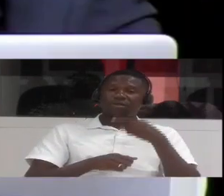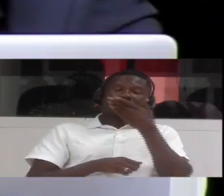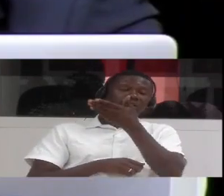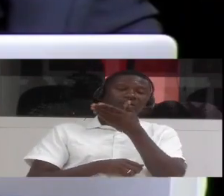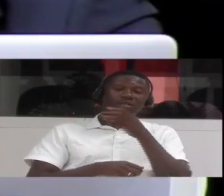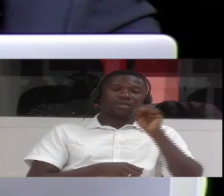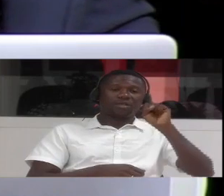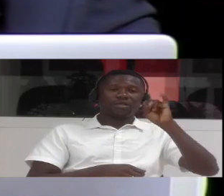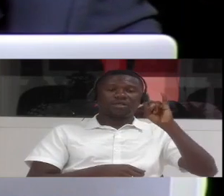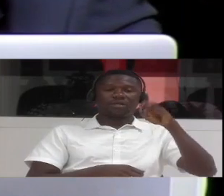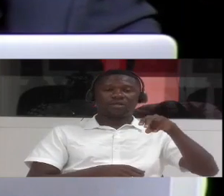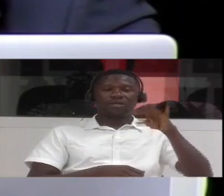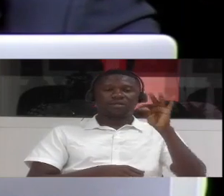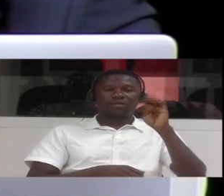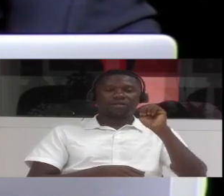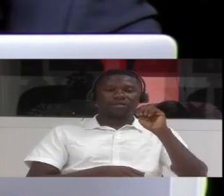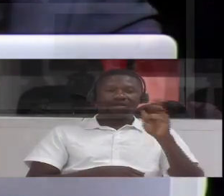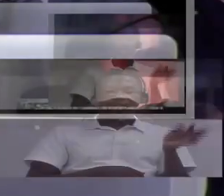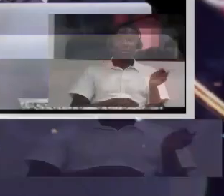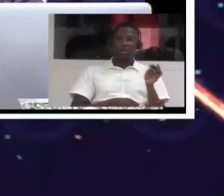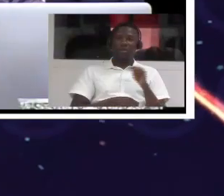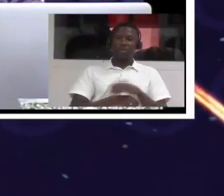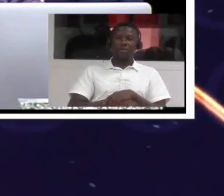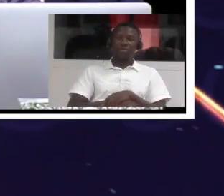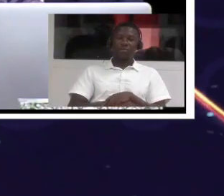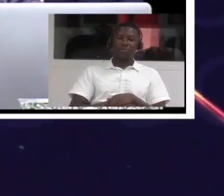people have to be careful about alleging new marriages.